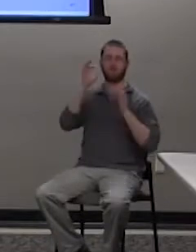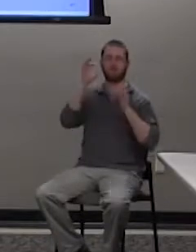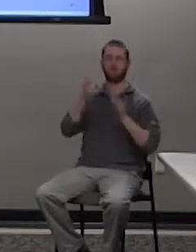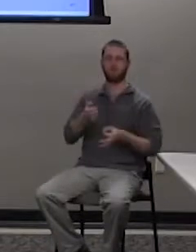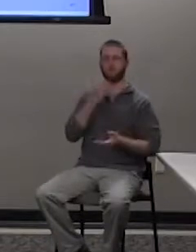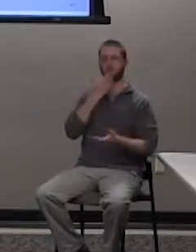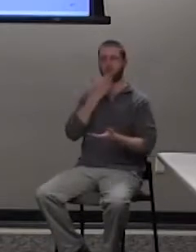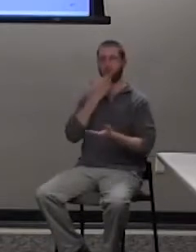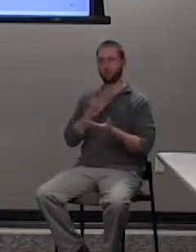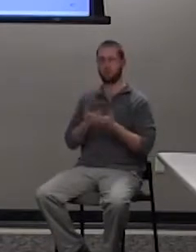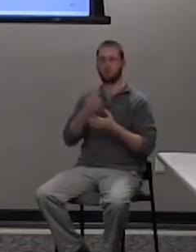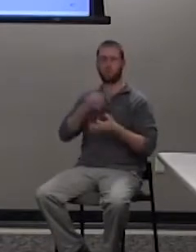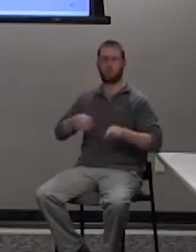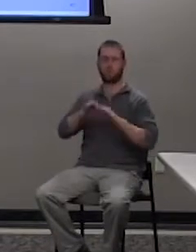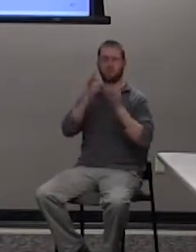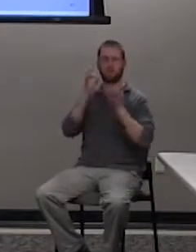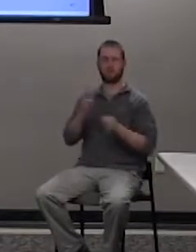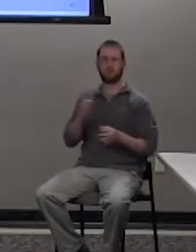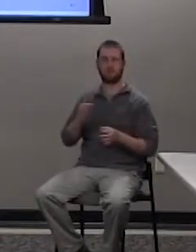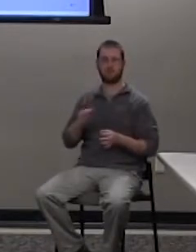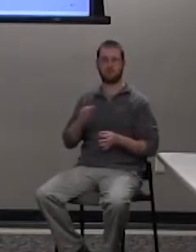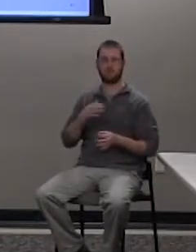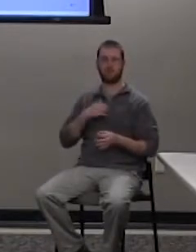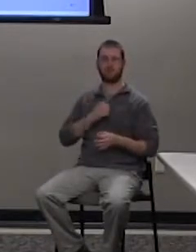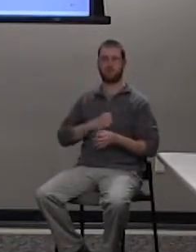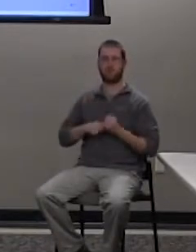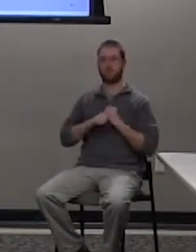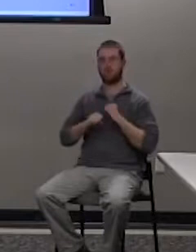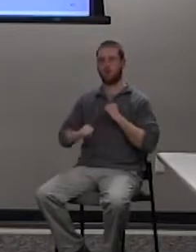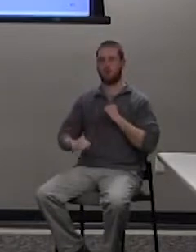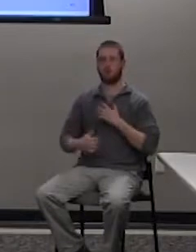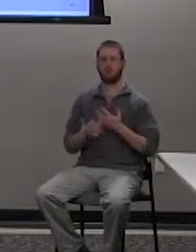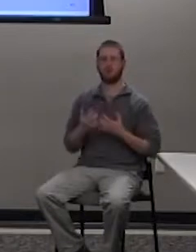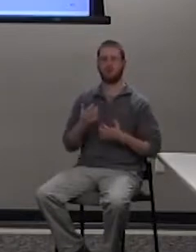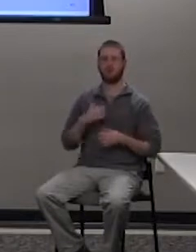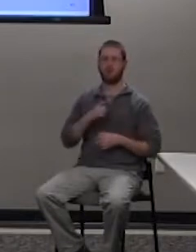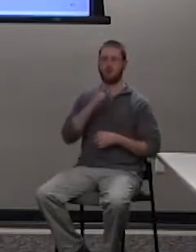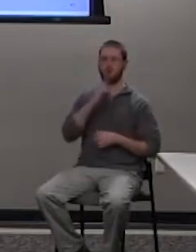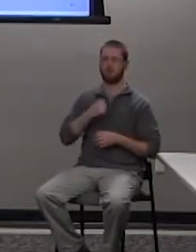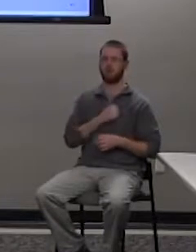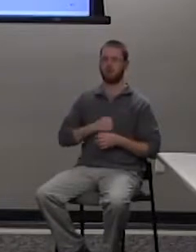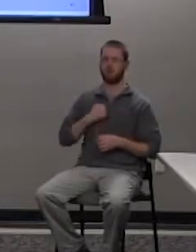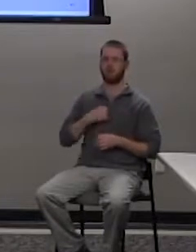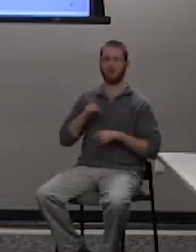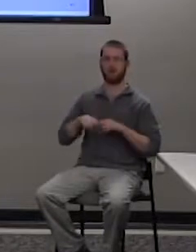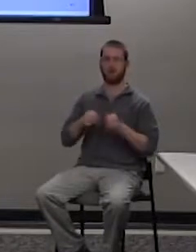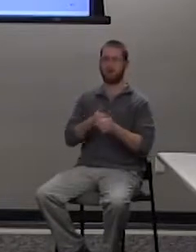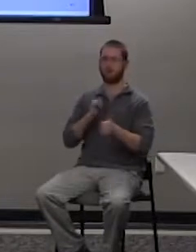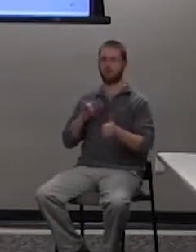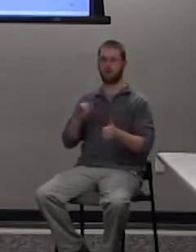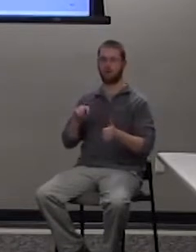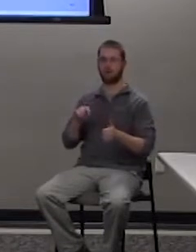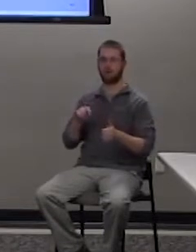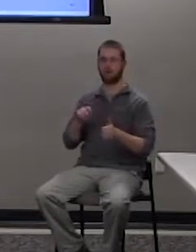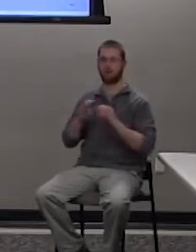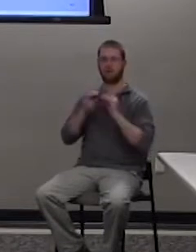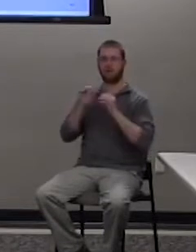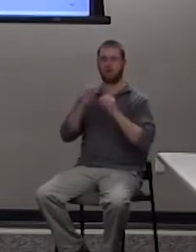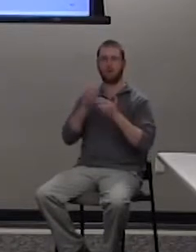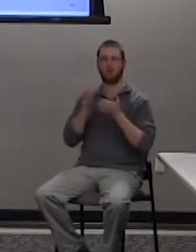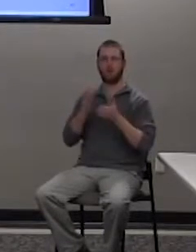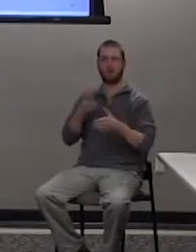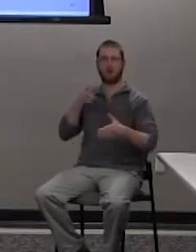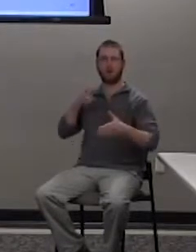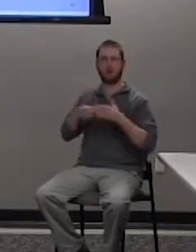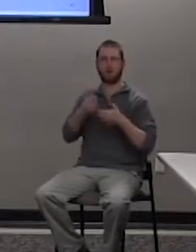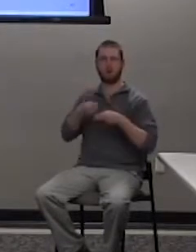can. And so I apologize for the length of time. I really do. I just can't avoid it. There's no way to not give you this